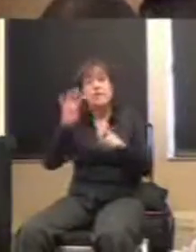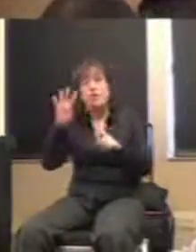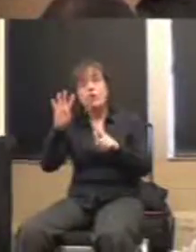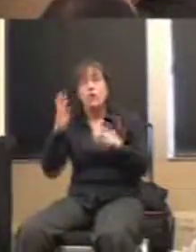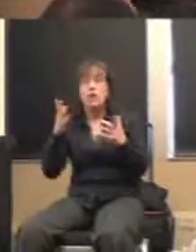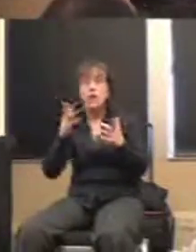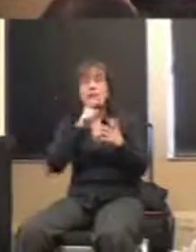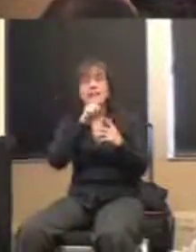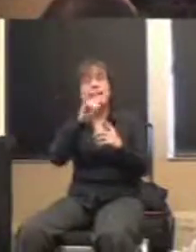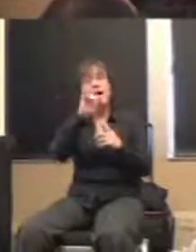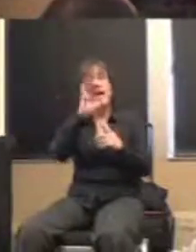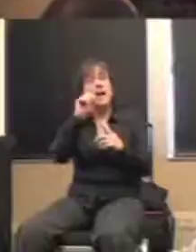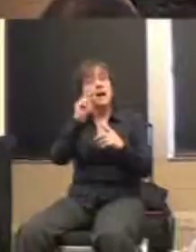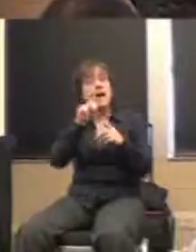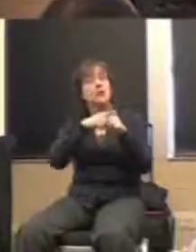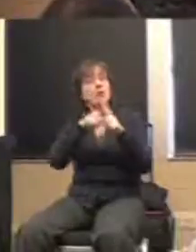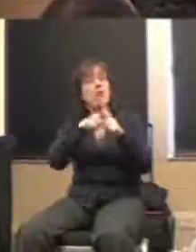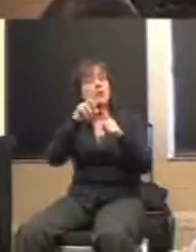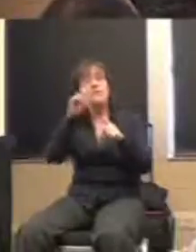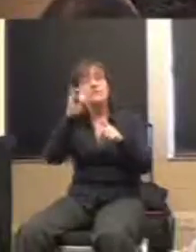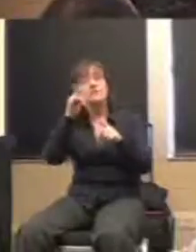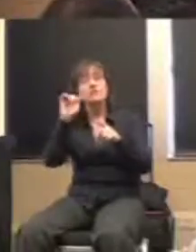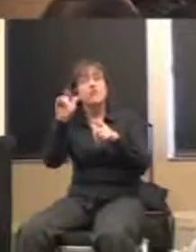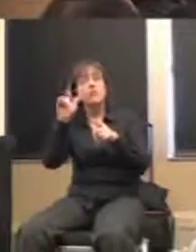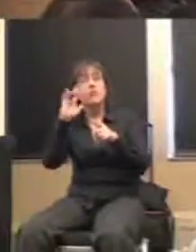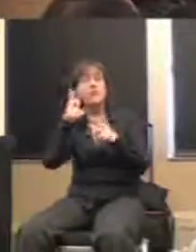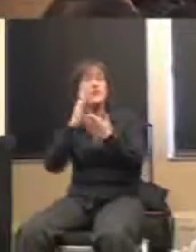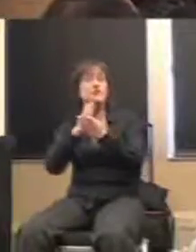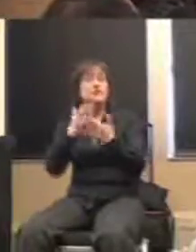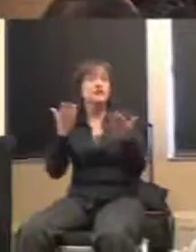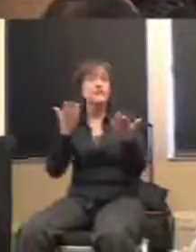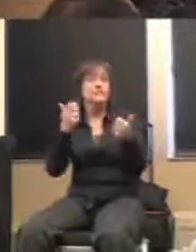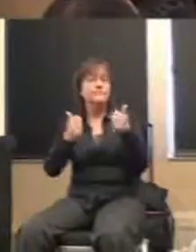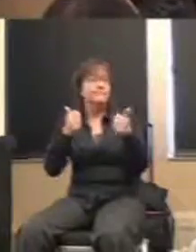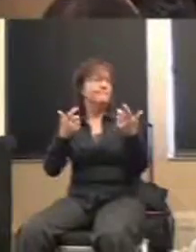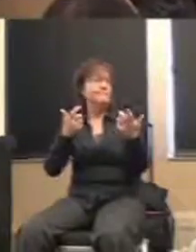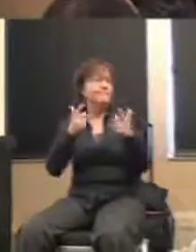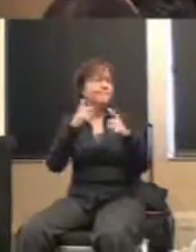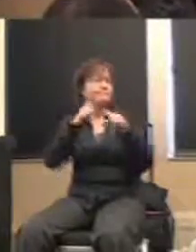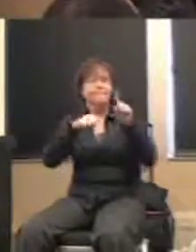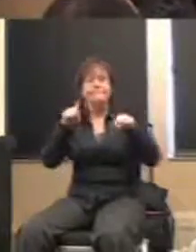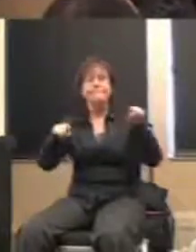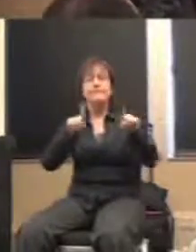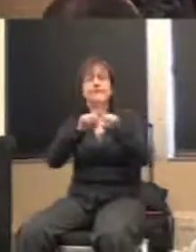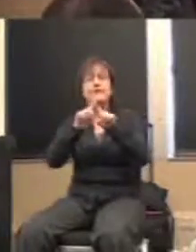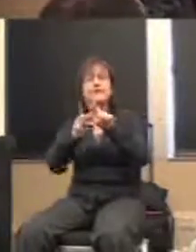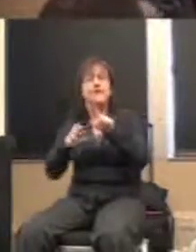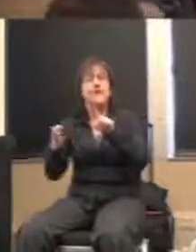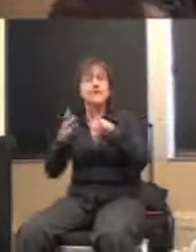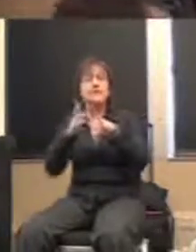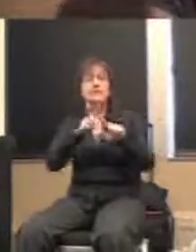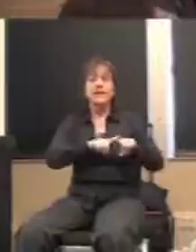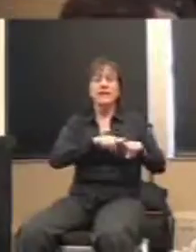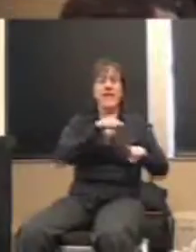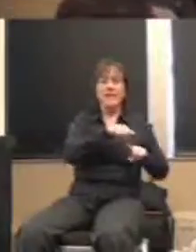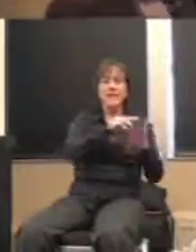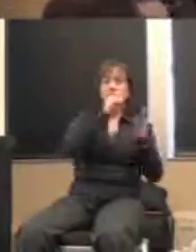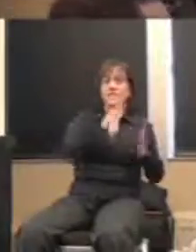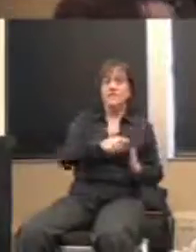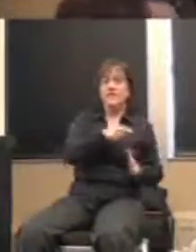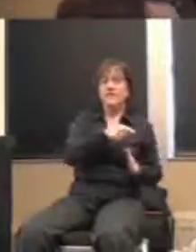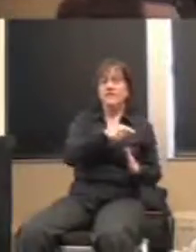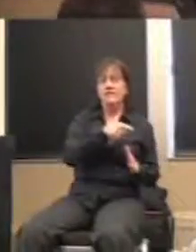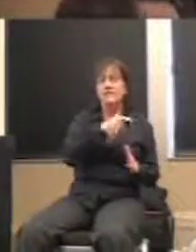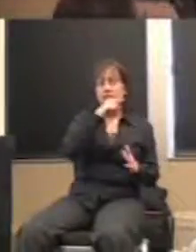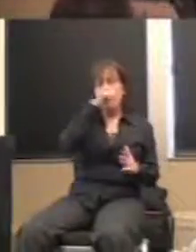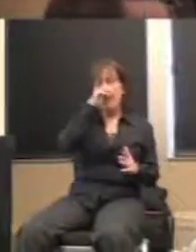or is it a digital picture? So there's lots of different things based on your learner that are going to impact